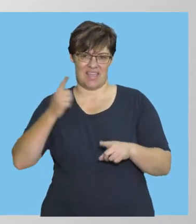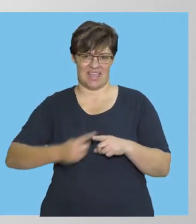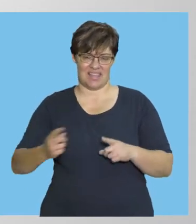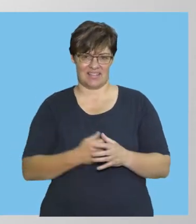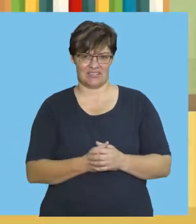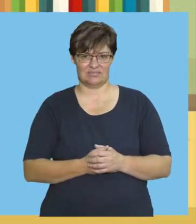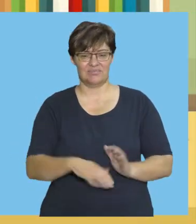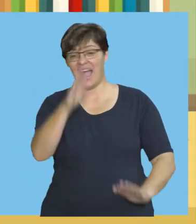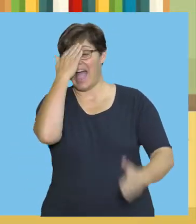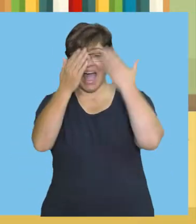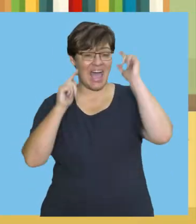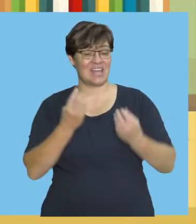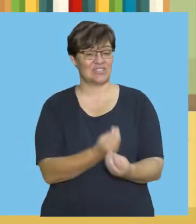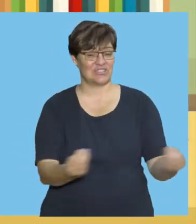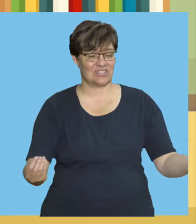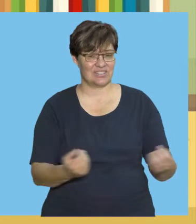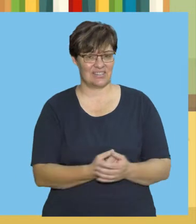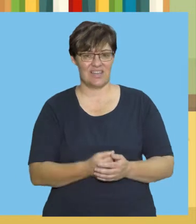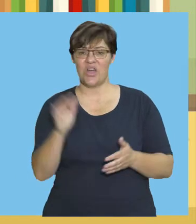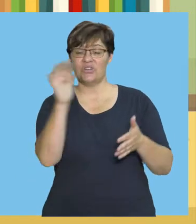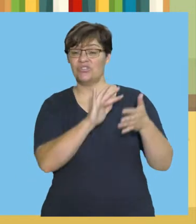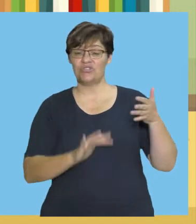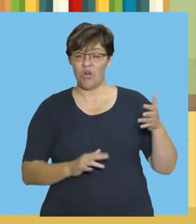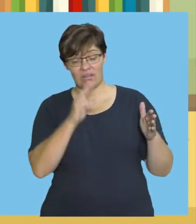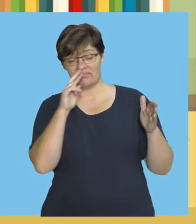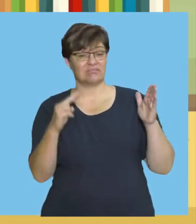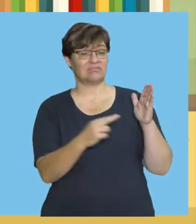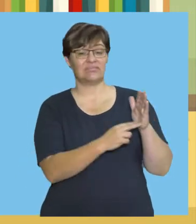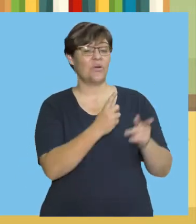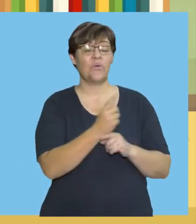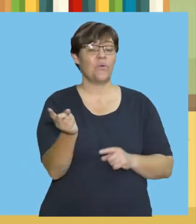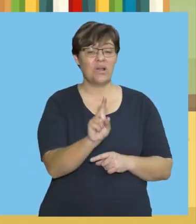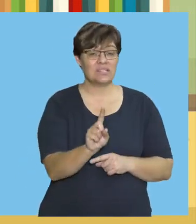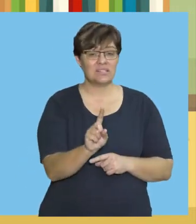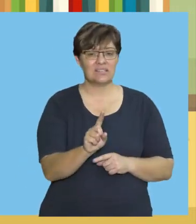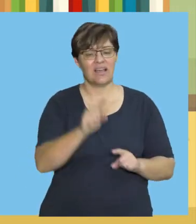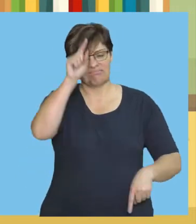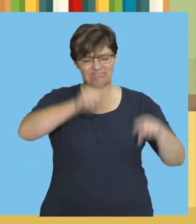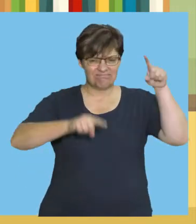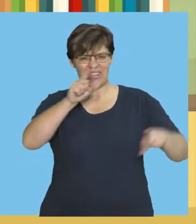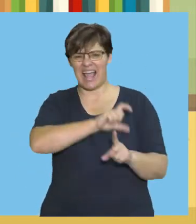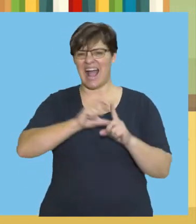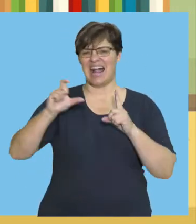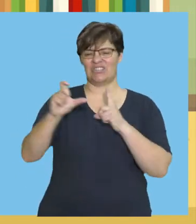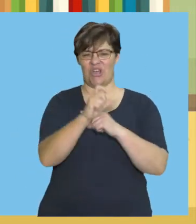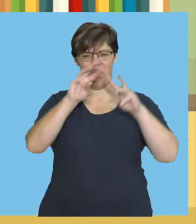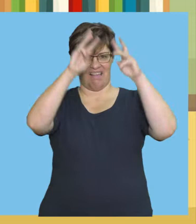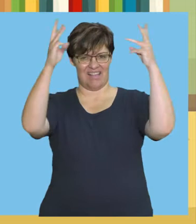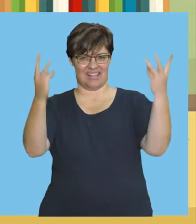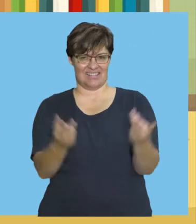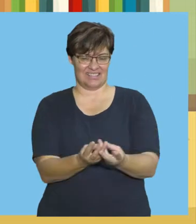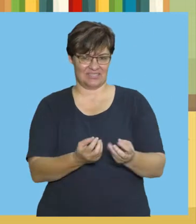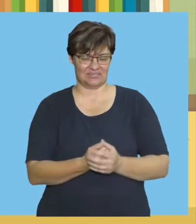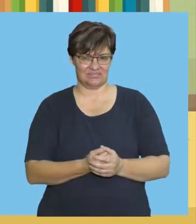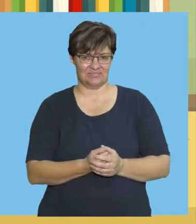Wordplay. Hello children! The story we are looking at this week is about different cultures from around the